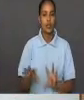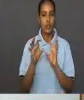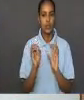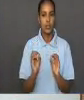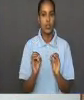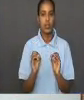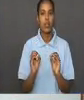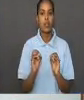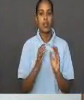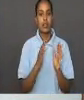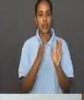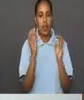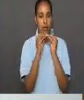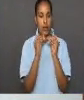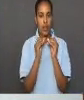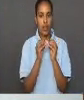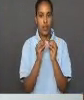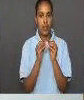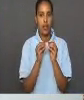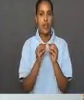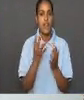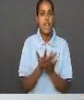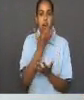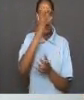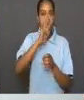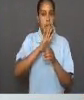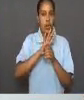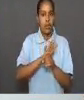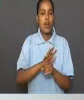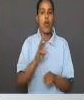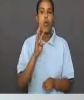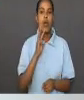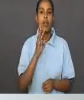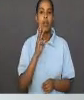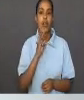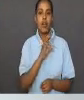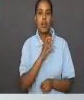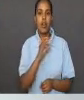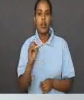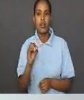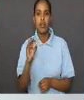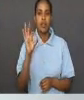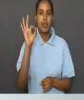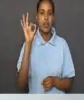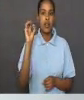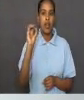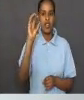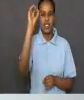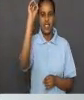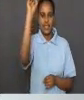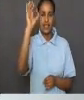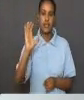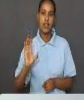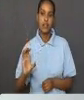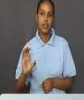Students, let us calculate the vapor pressure of water at 90 degrees